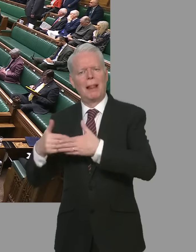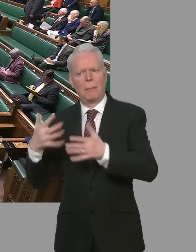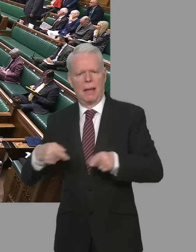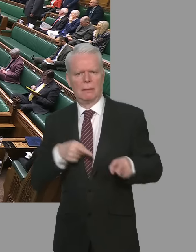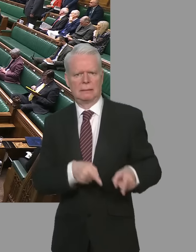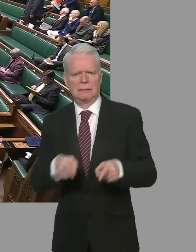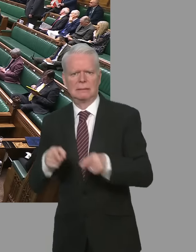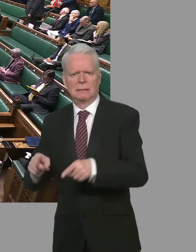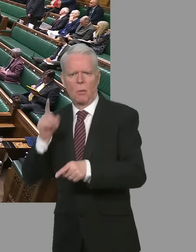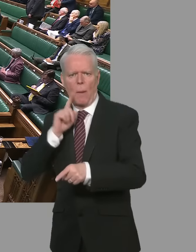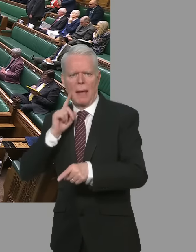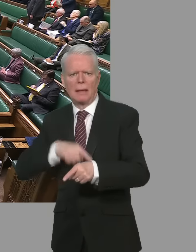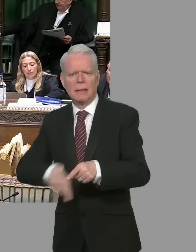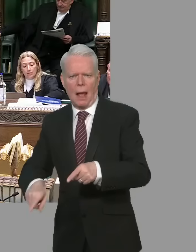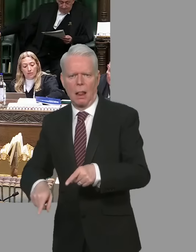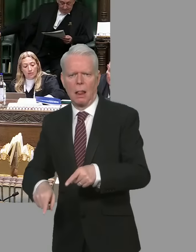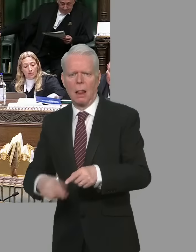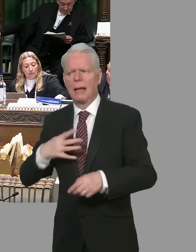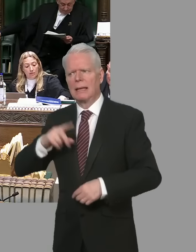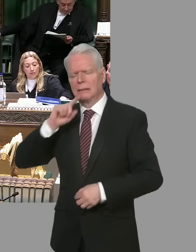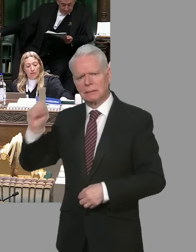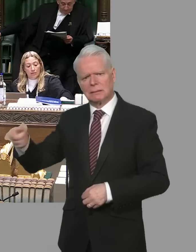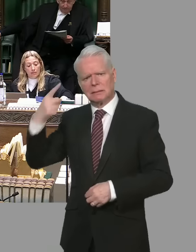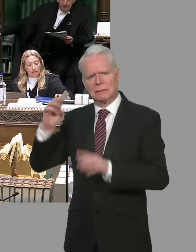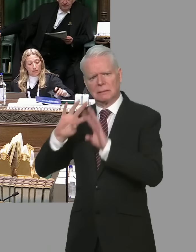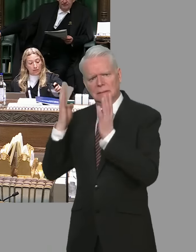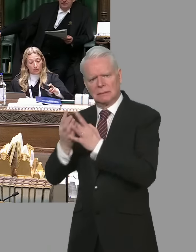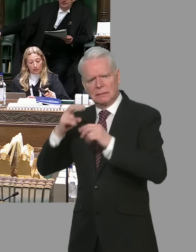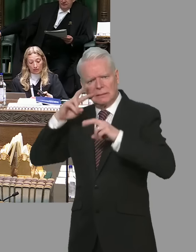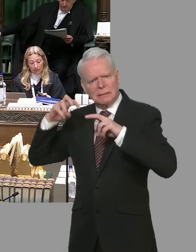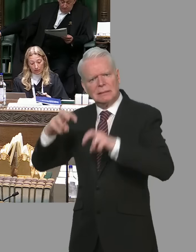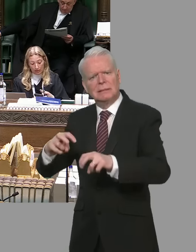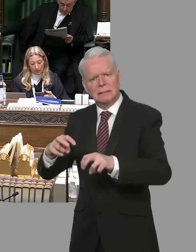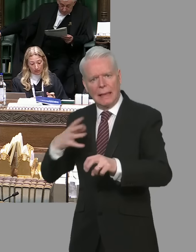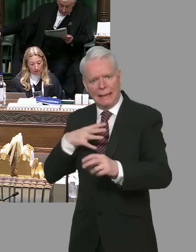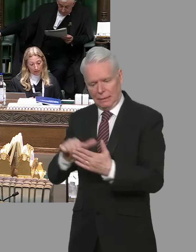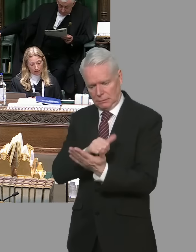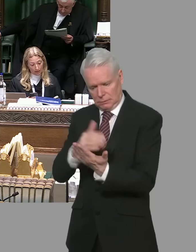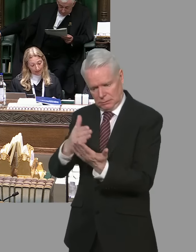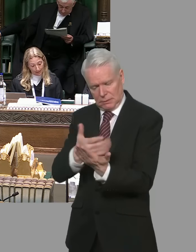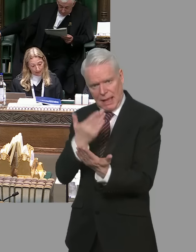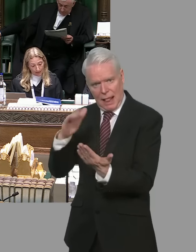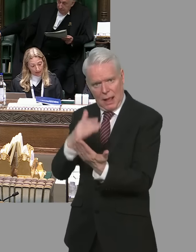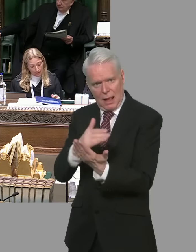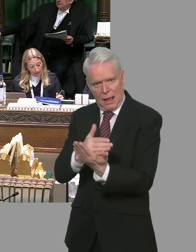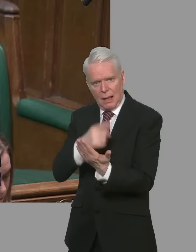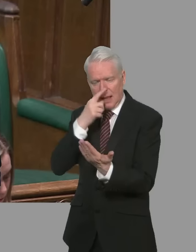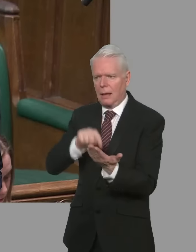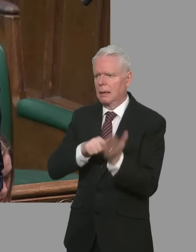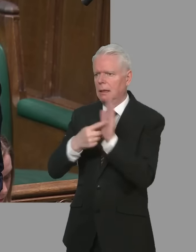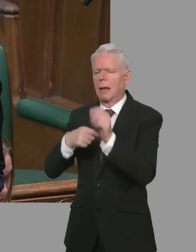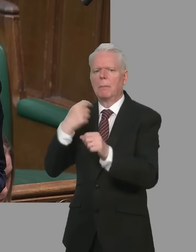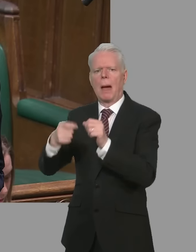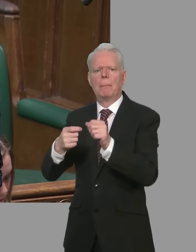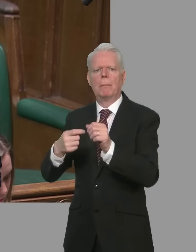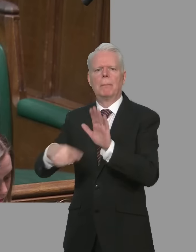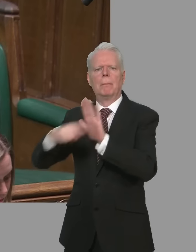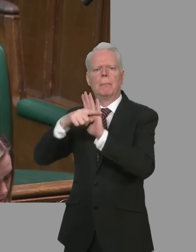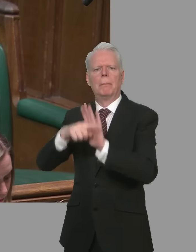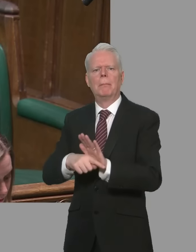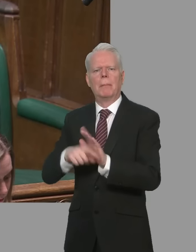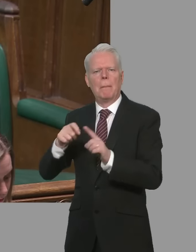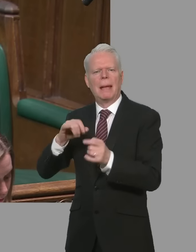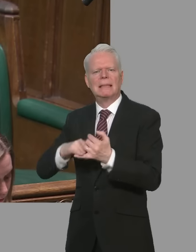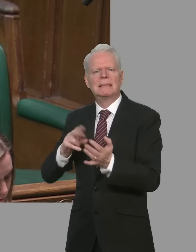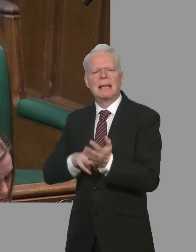Speaker. What reassurance can the Secretary of State give me and my constituent in Harlow that the health and well-being of veterans will be taken into account if they are required to give evidence